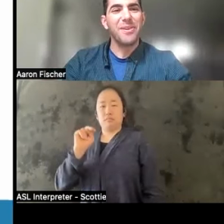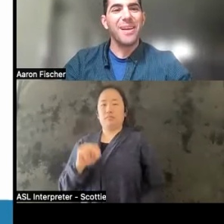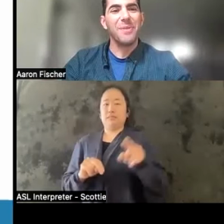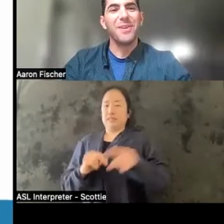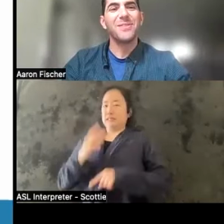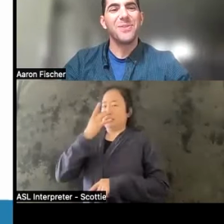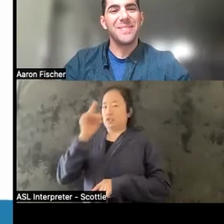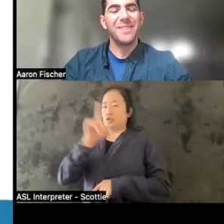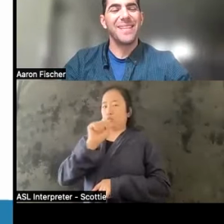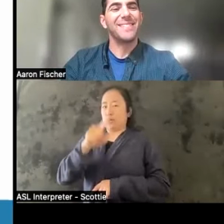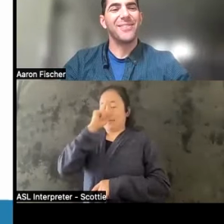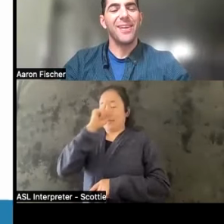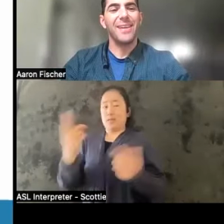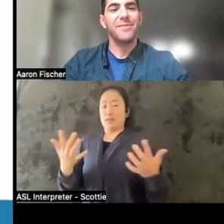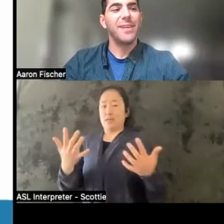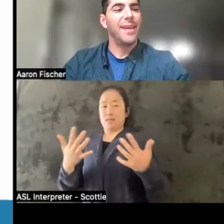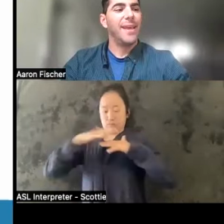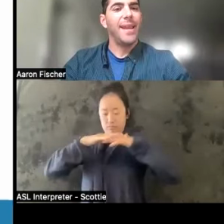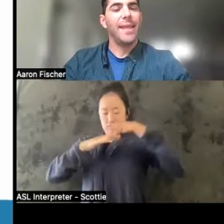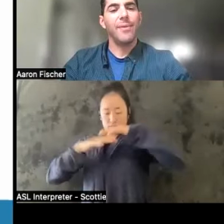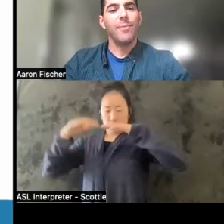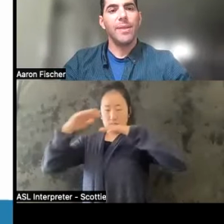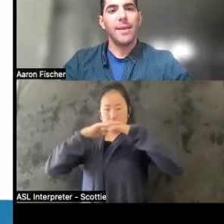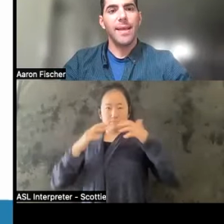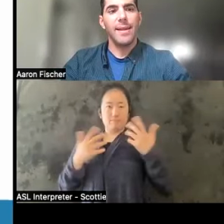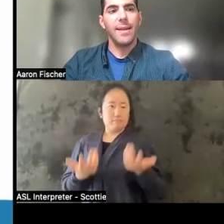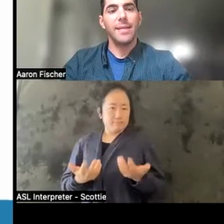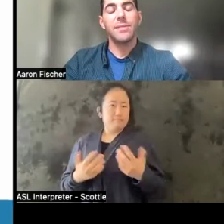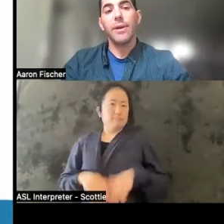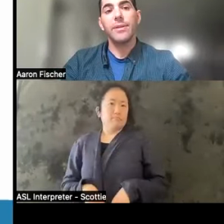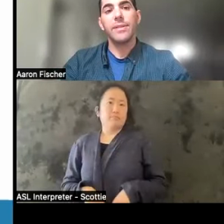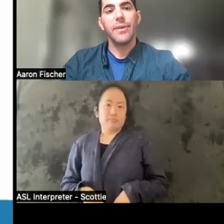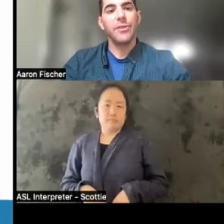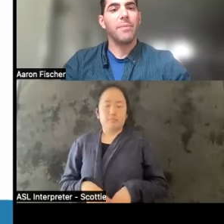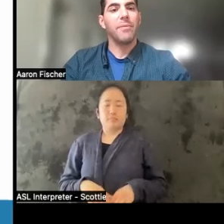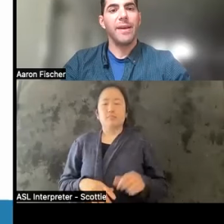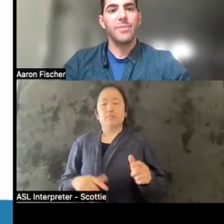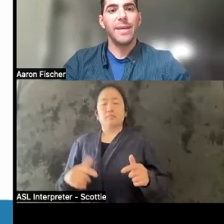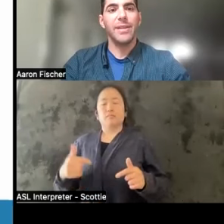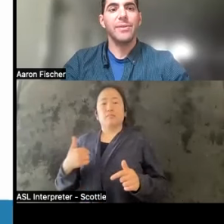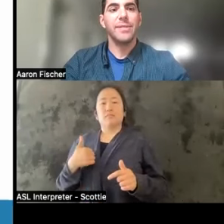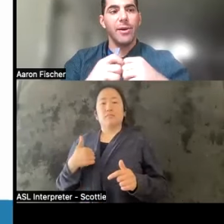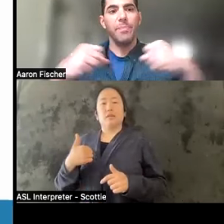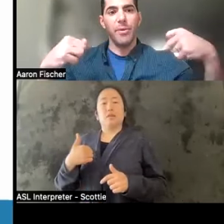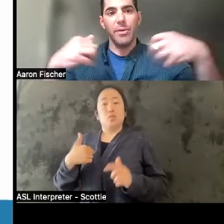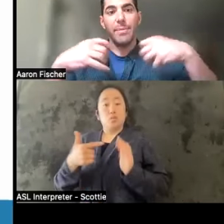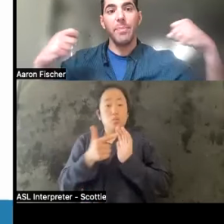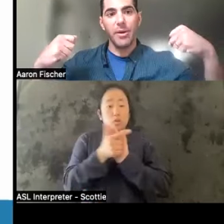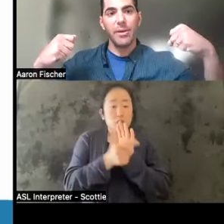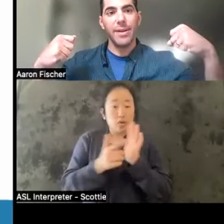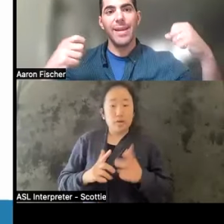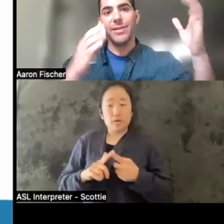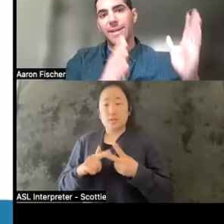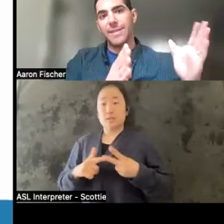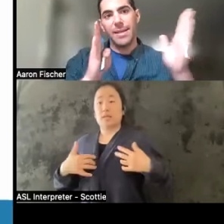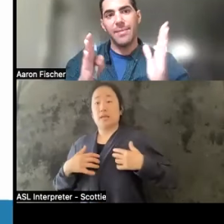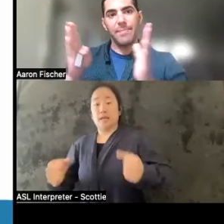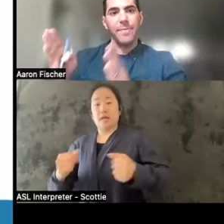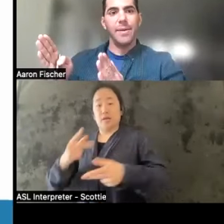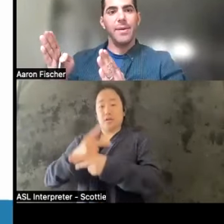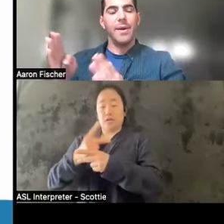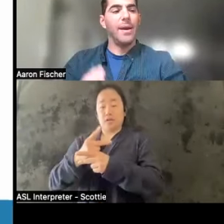that people come with all sorts of things in their lives. And I think one thing that as lawyers and healthcare providers we can do is to help pull them apart and